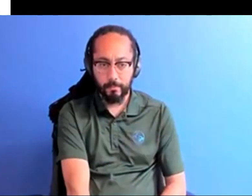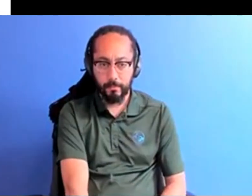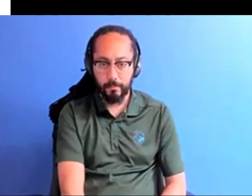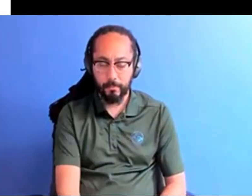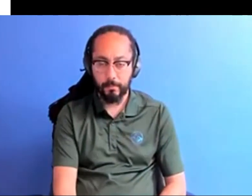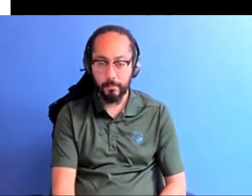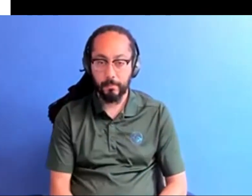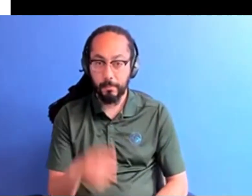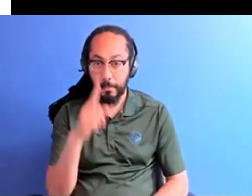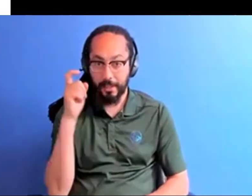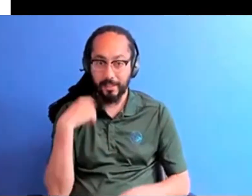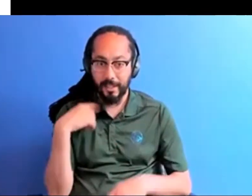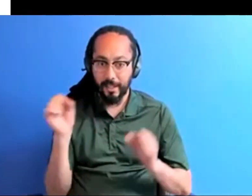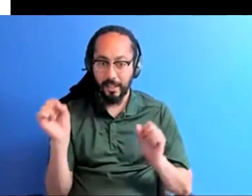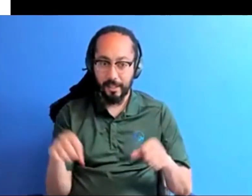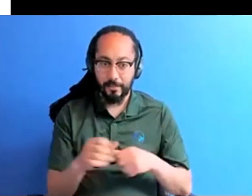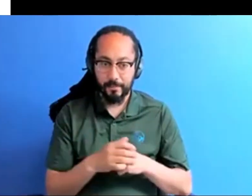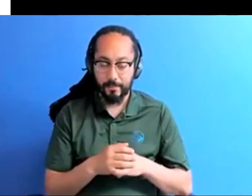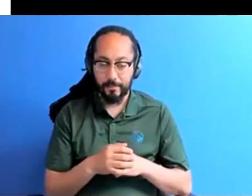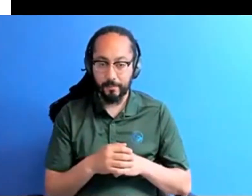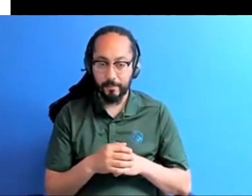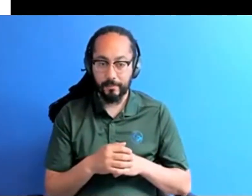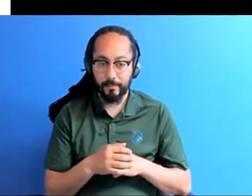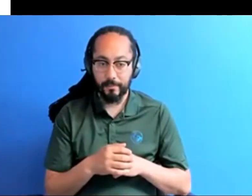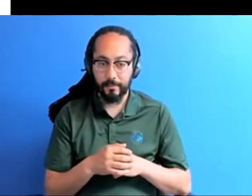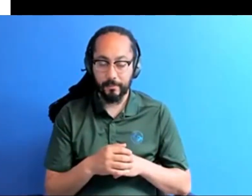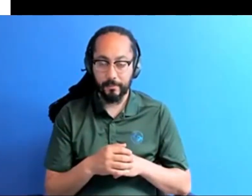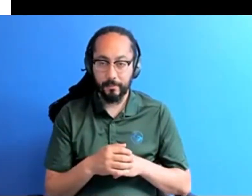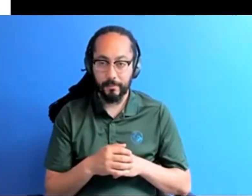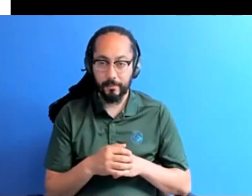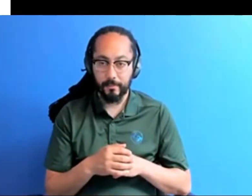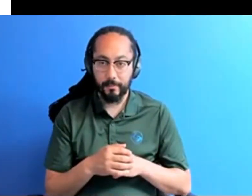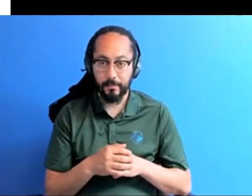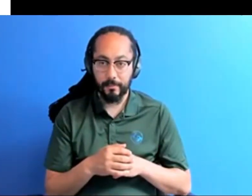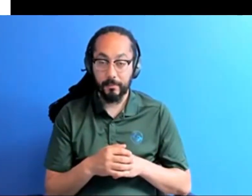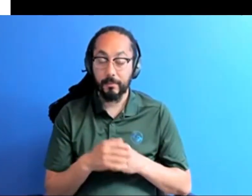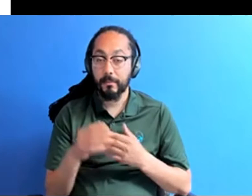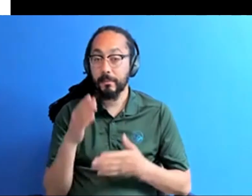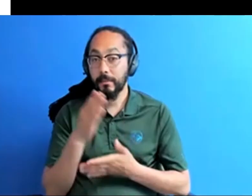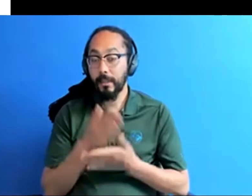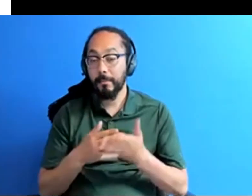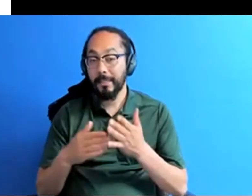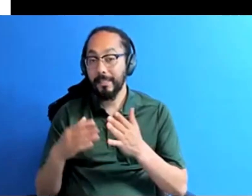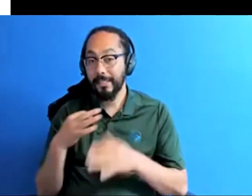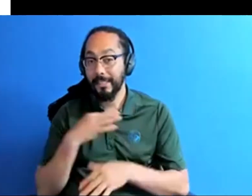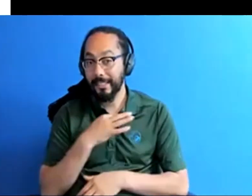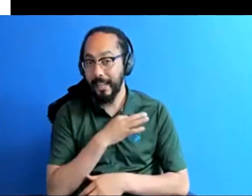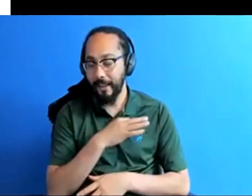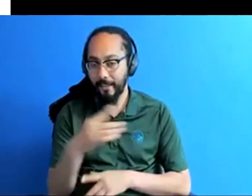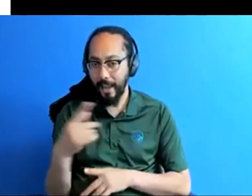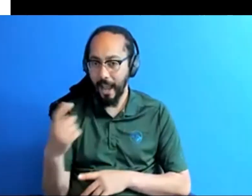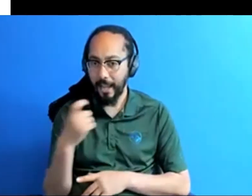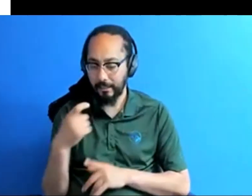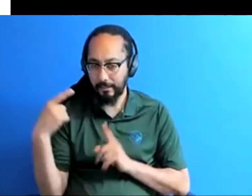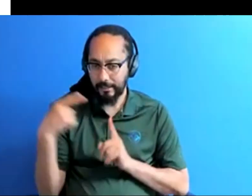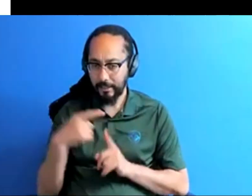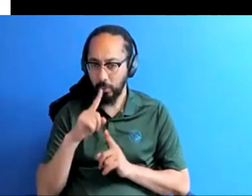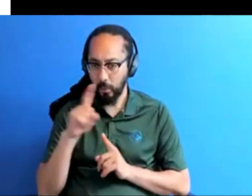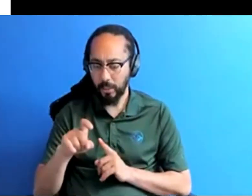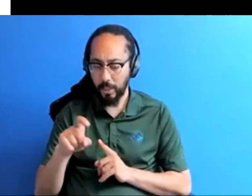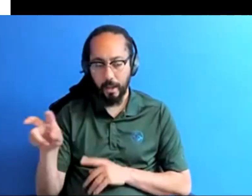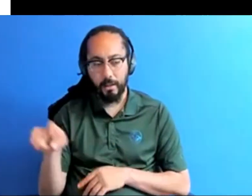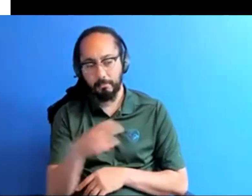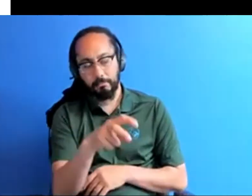can. And I've had staff, people ask specific questions, and I've directed to some of my staff that do that work as